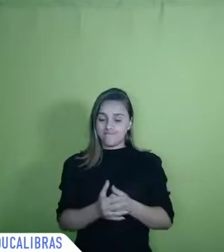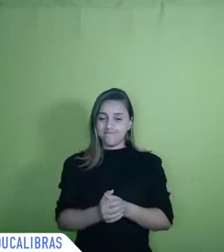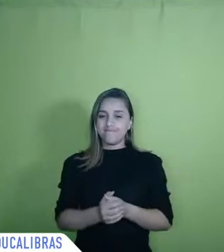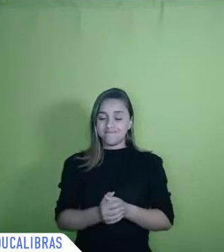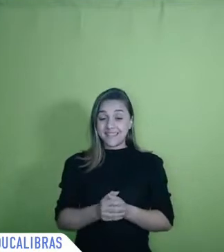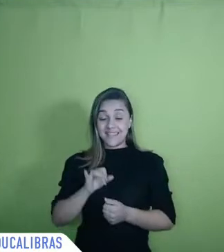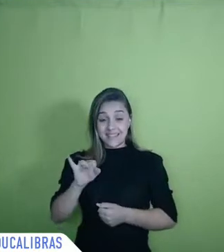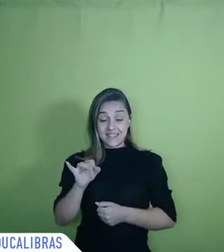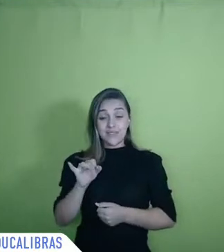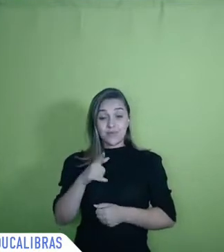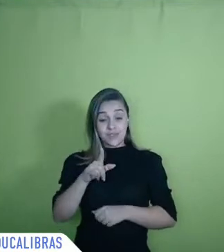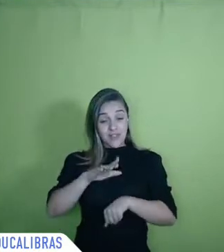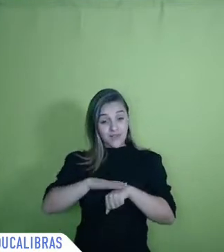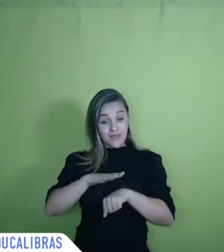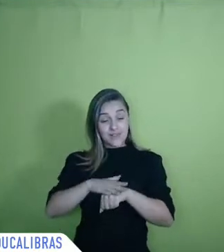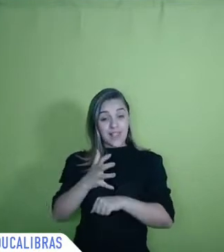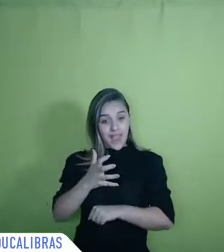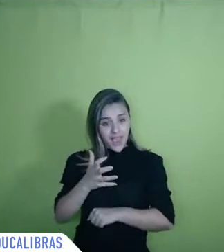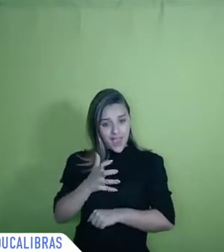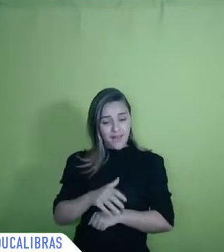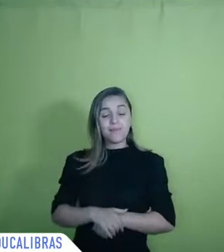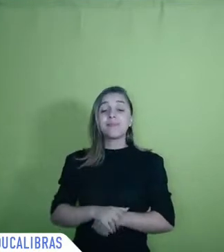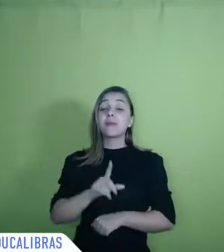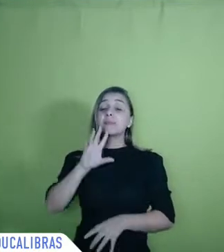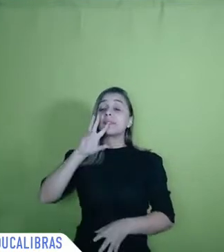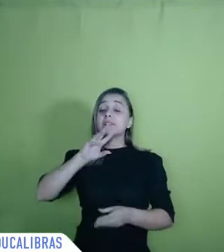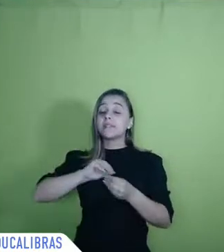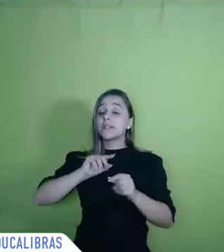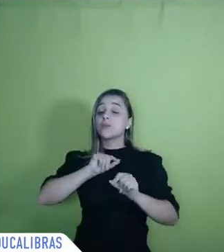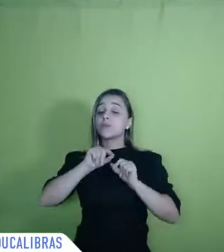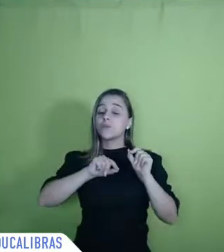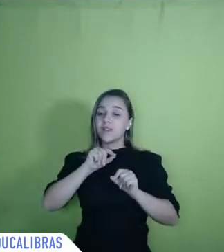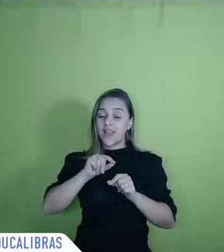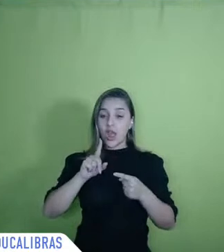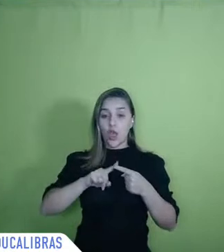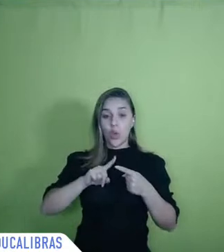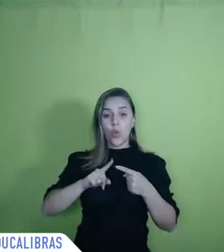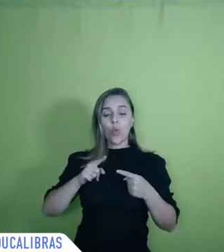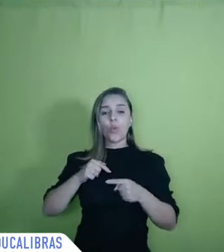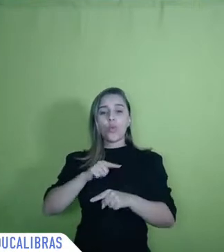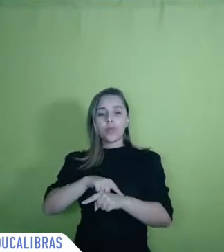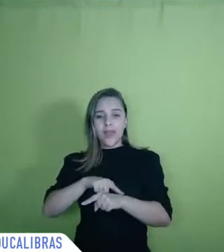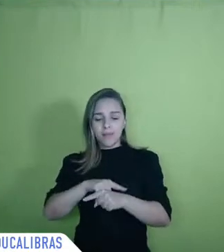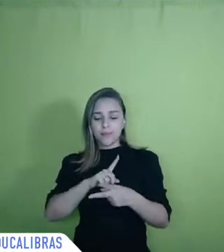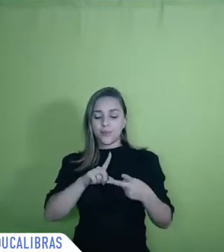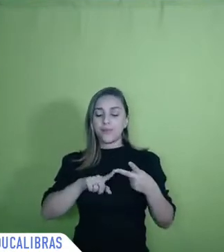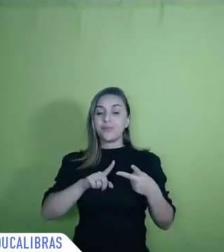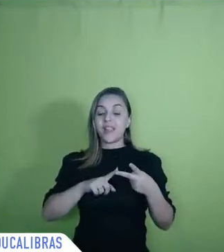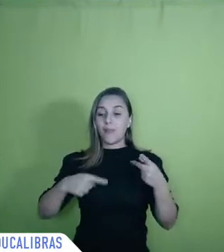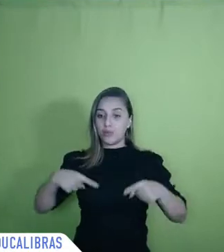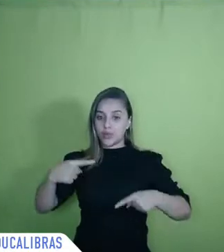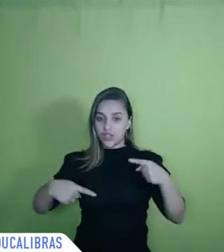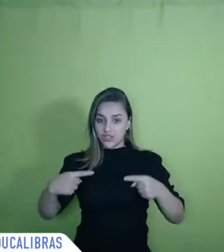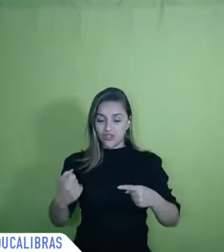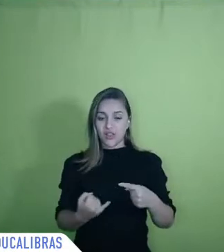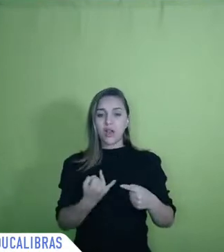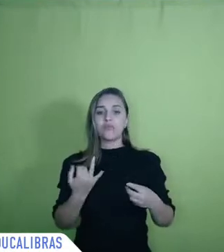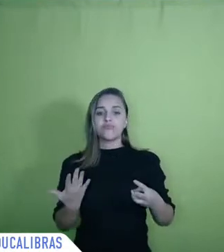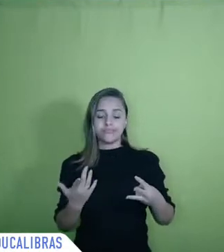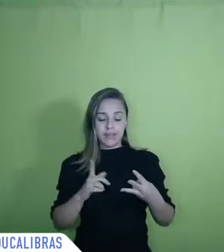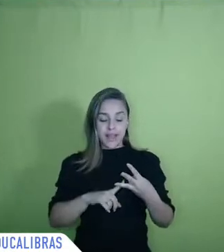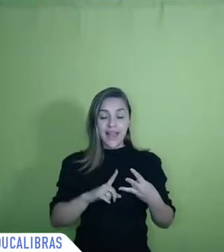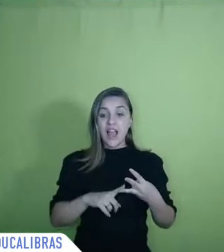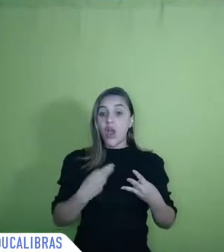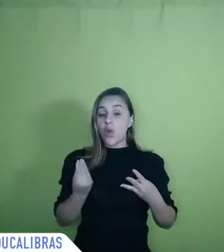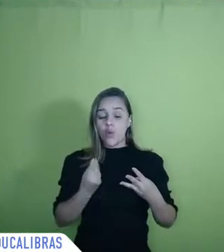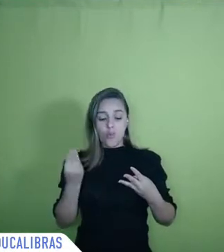to have to enact quite radical policies, especially tax policies on income and wealth, and other macro